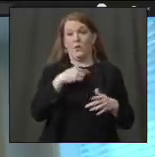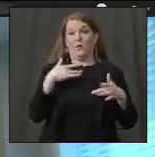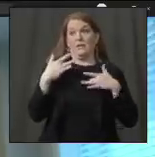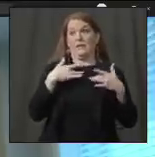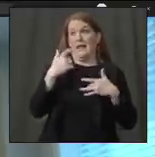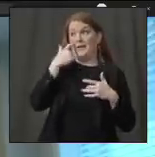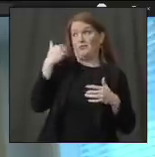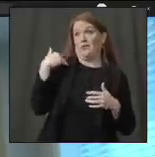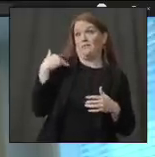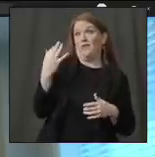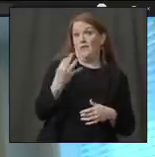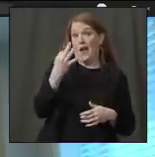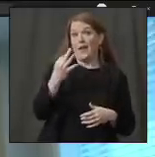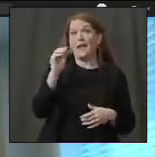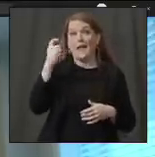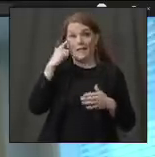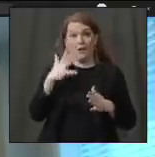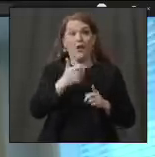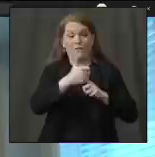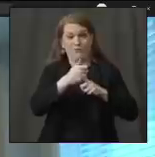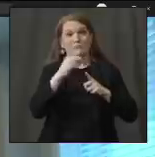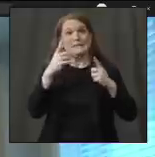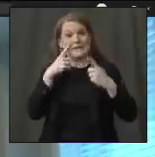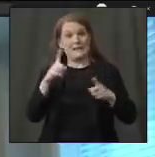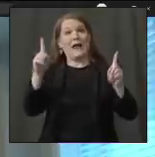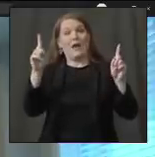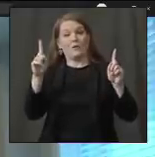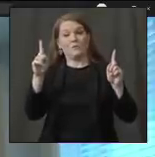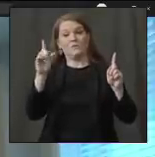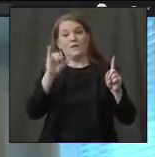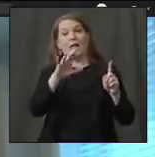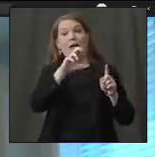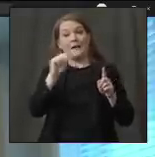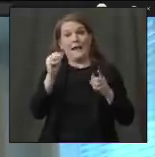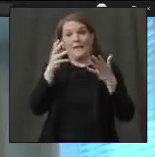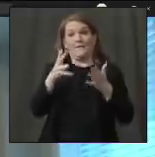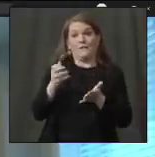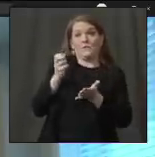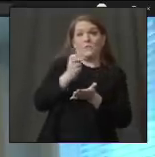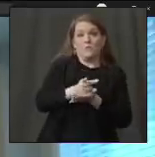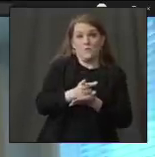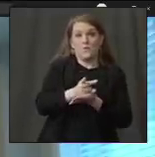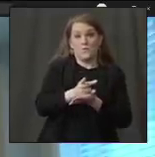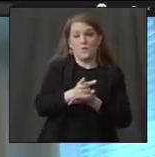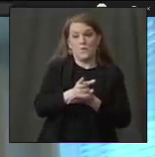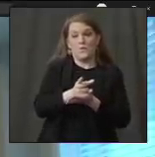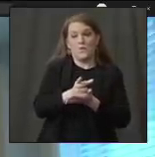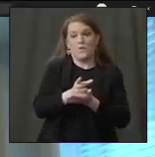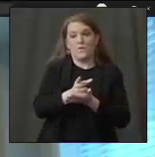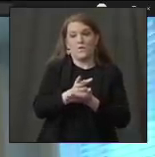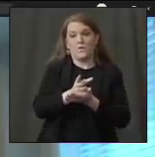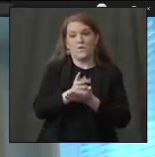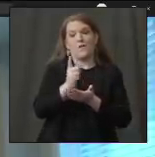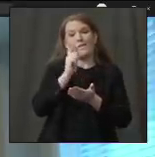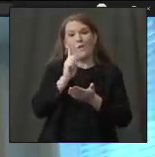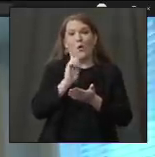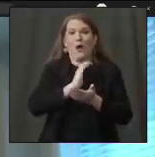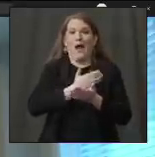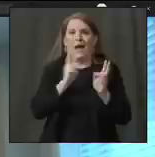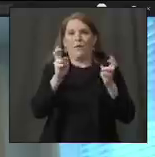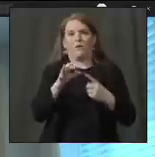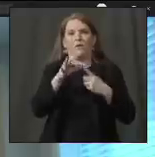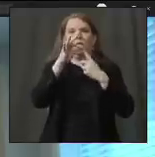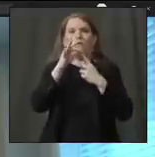governor was able to announce that Connecticut has been approved for our so-called pandemic EBT